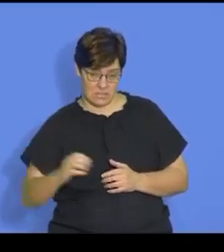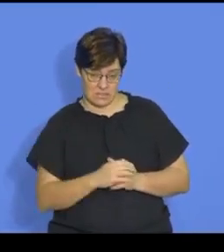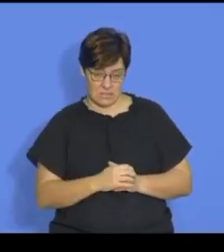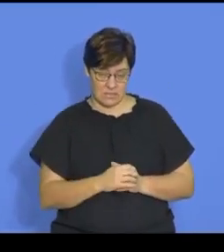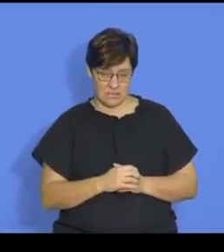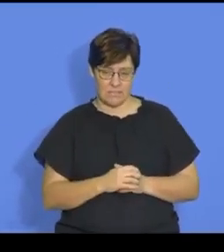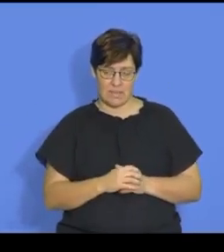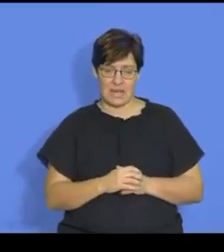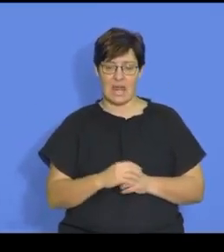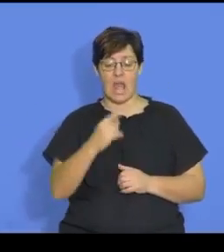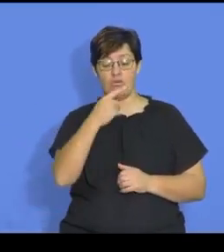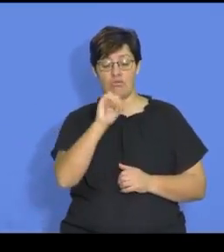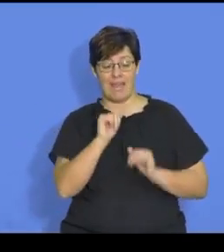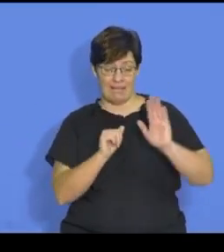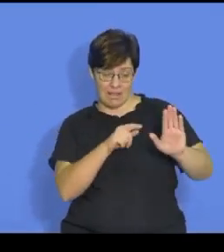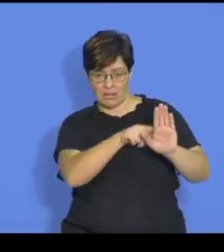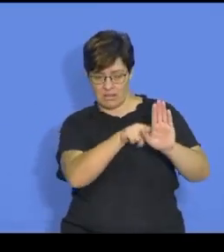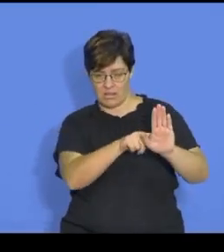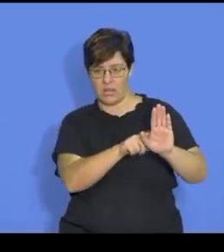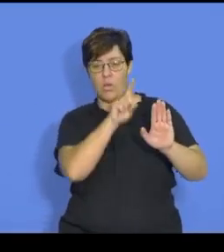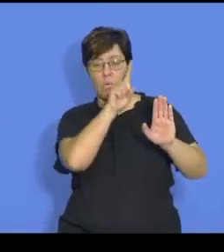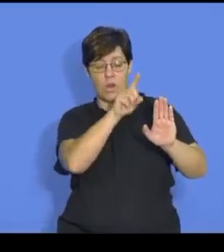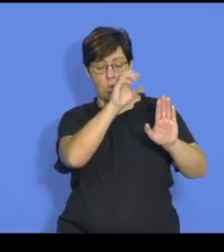1,020,000. So that's where Craig is sitting at,